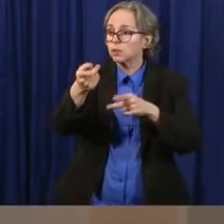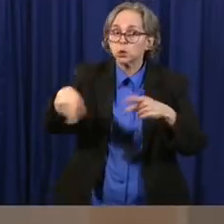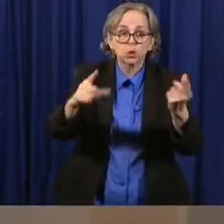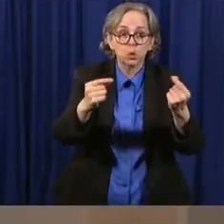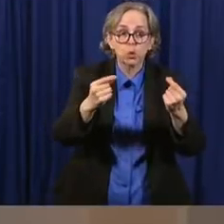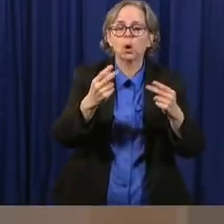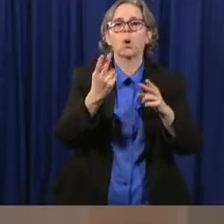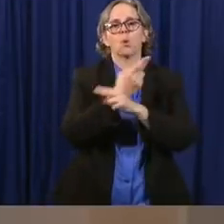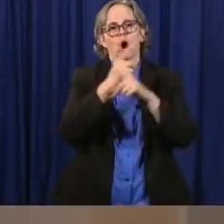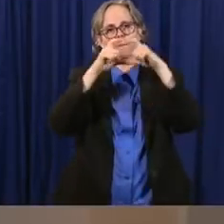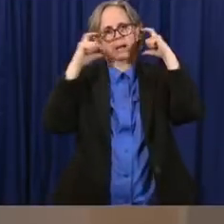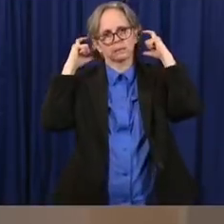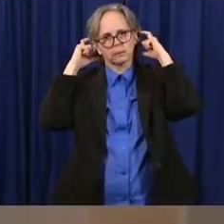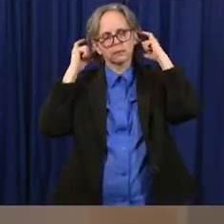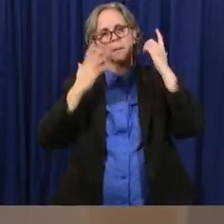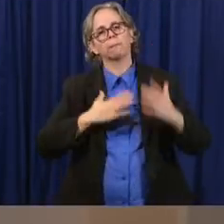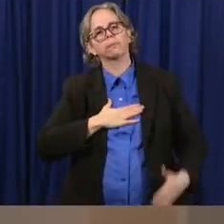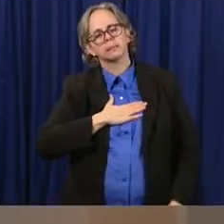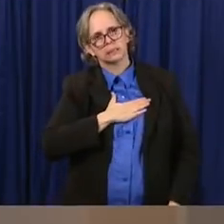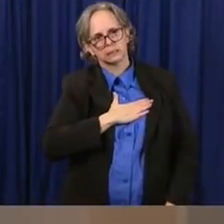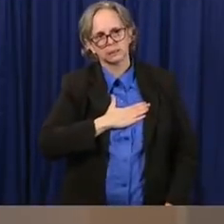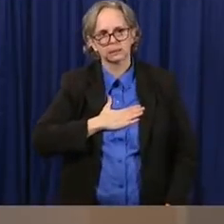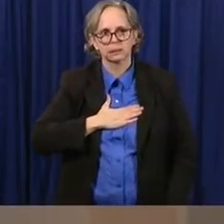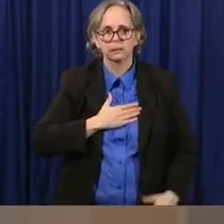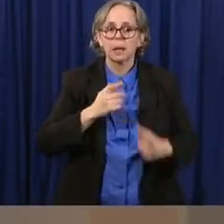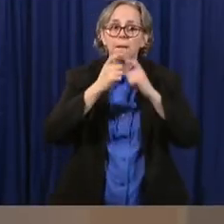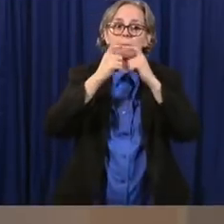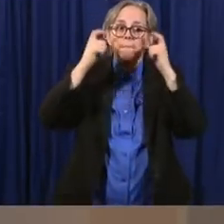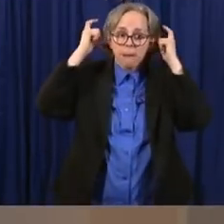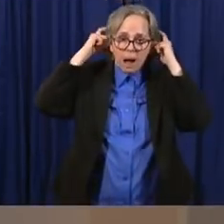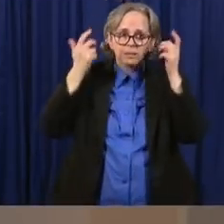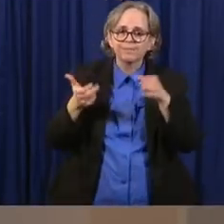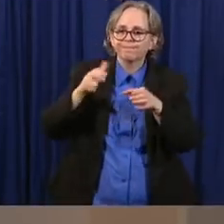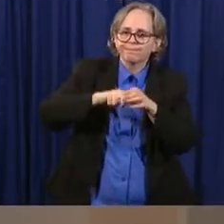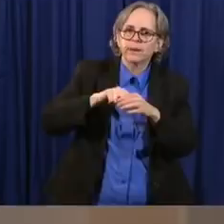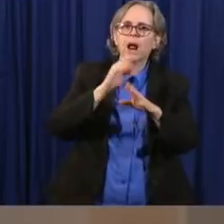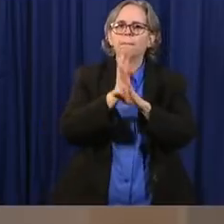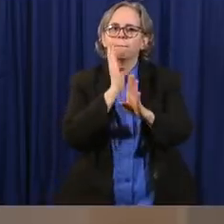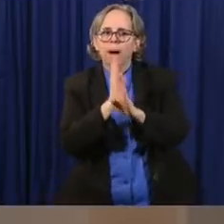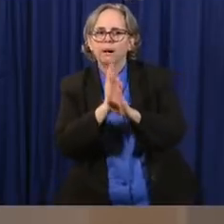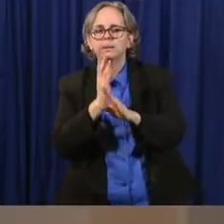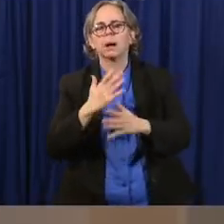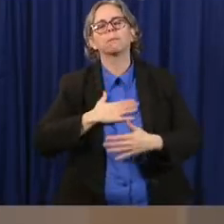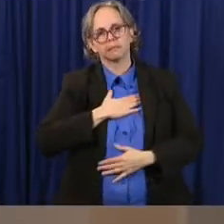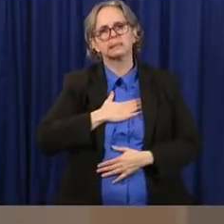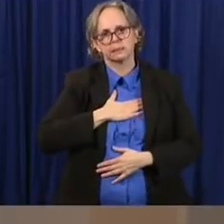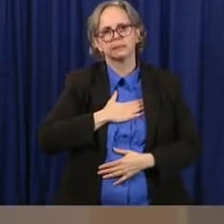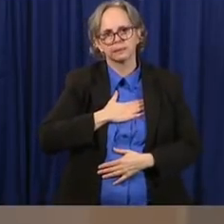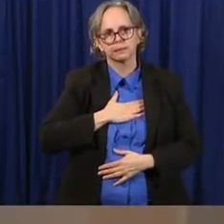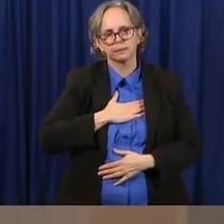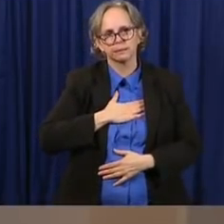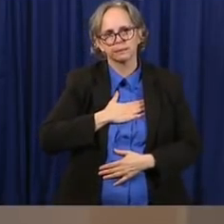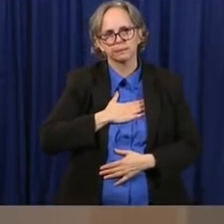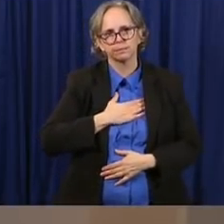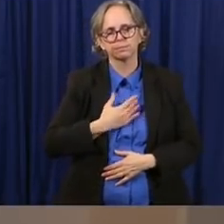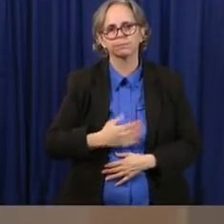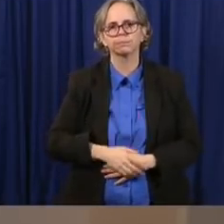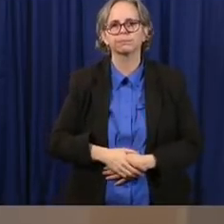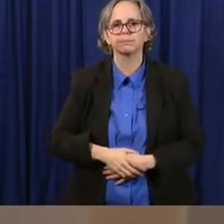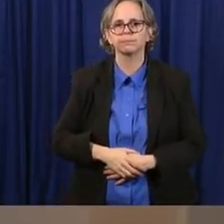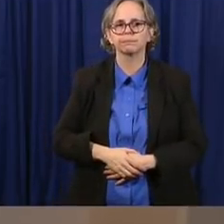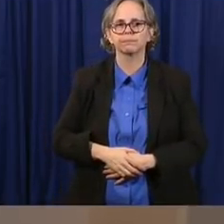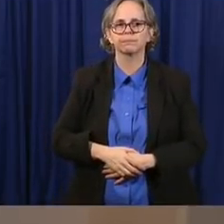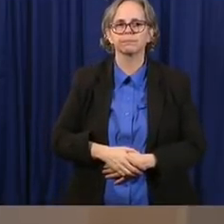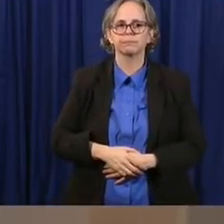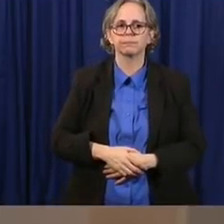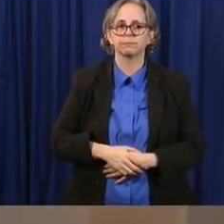masks available and you're on the bus, they would like for you to wear a mask. We're working to provide